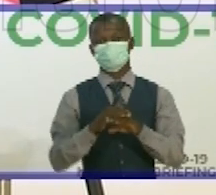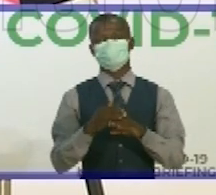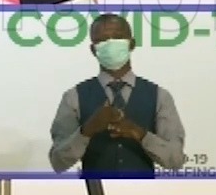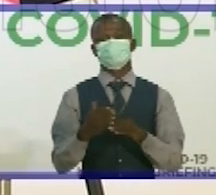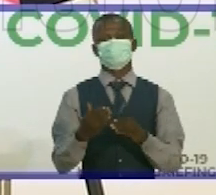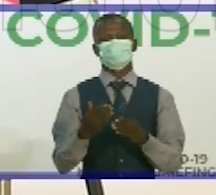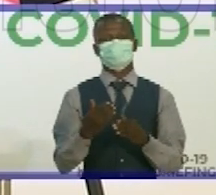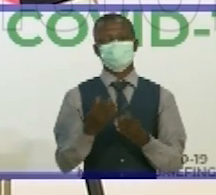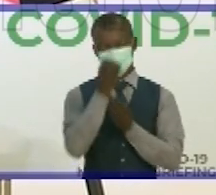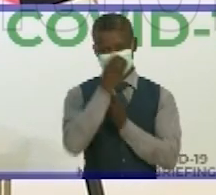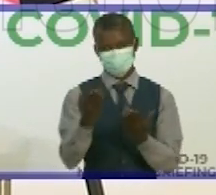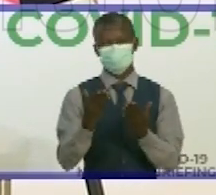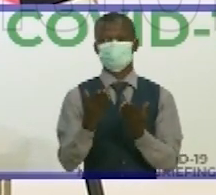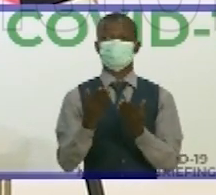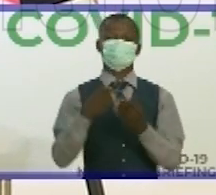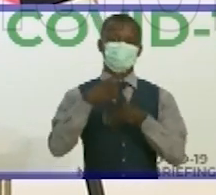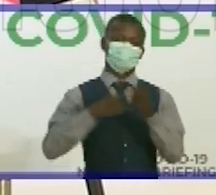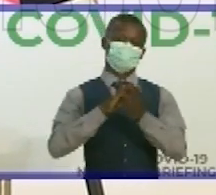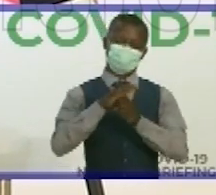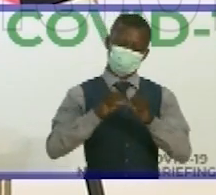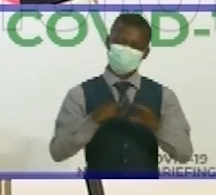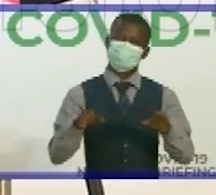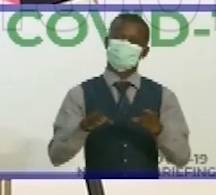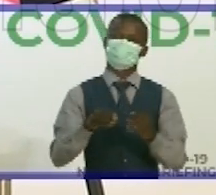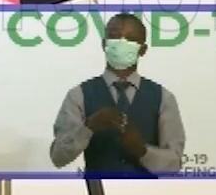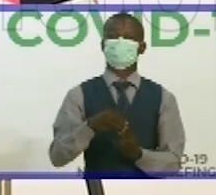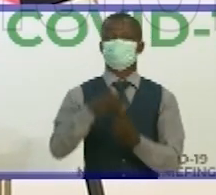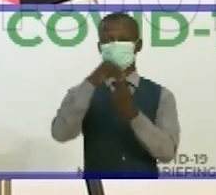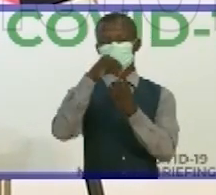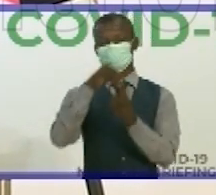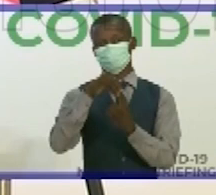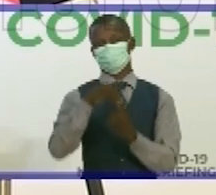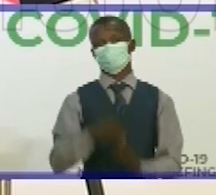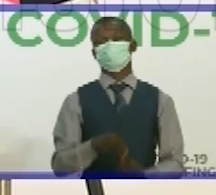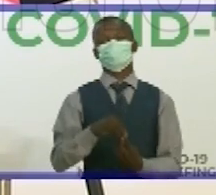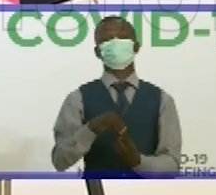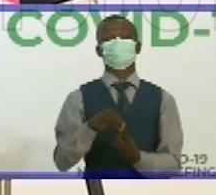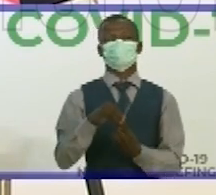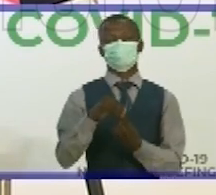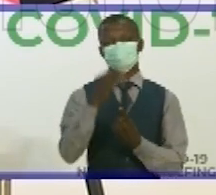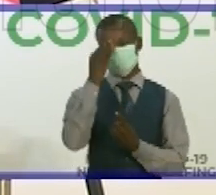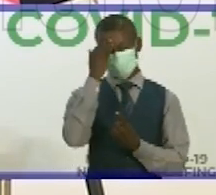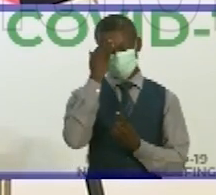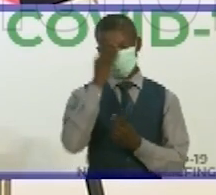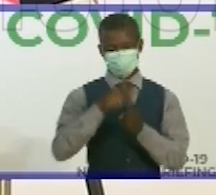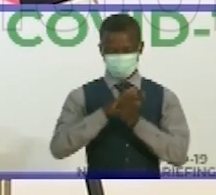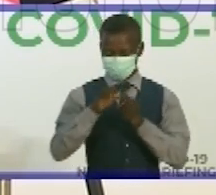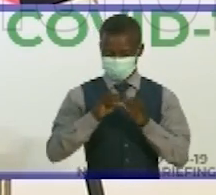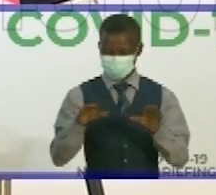misinformation with regards to COVID, and particularly the perception that COVID infects only certain